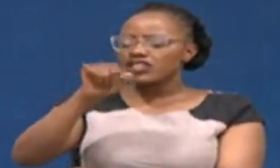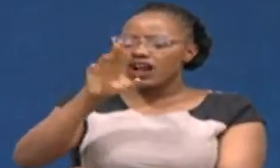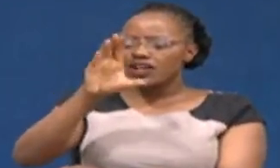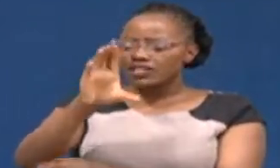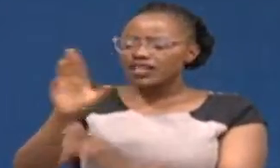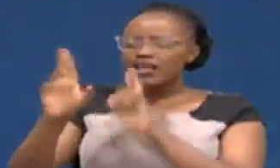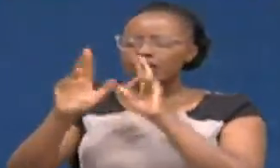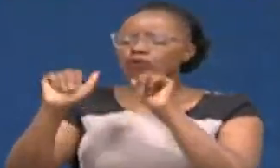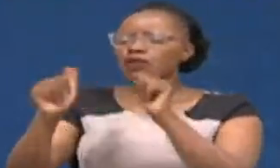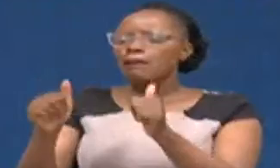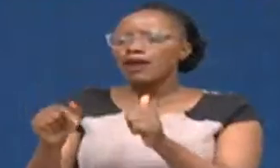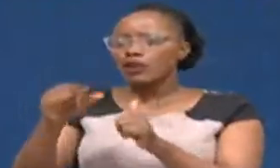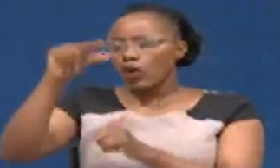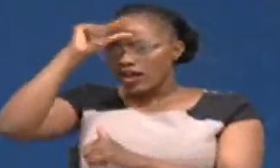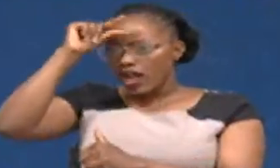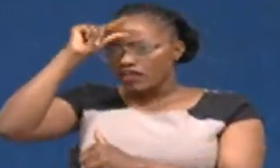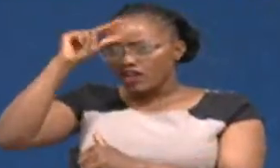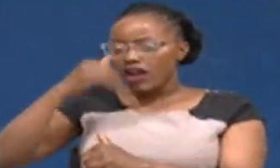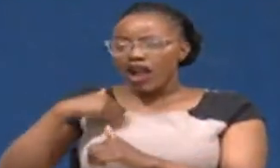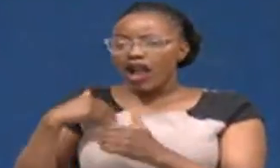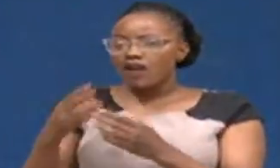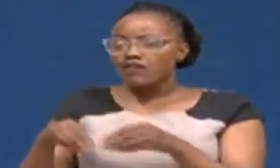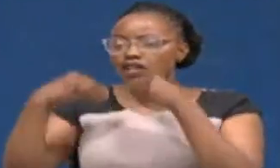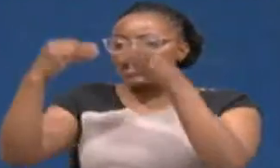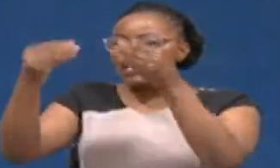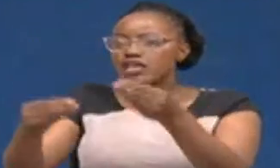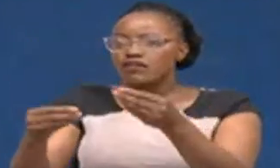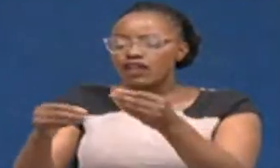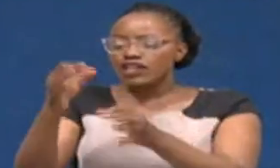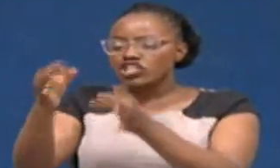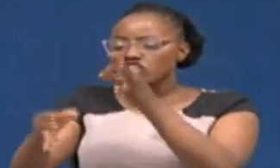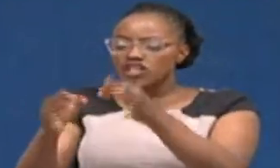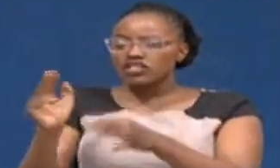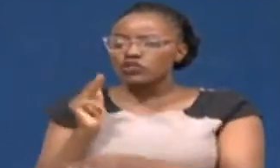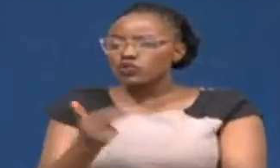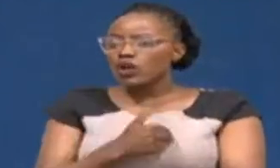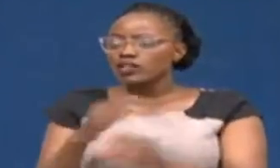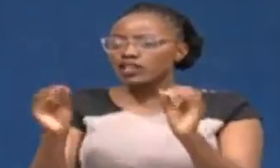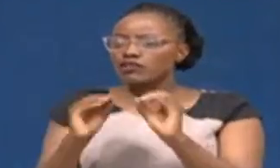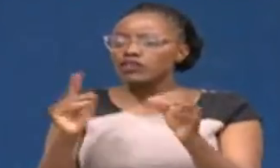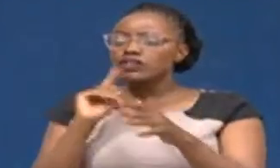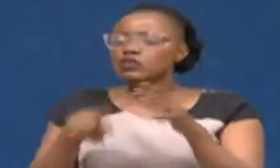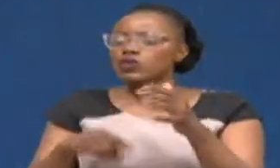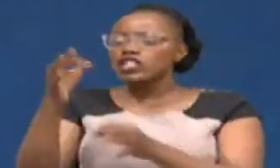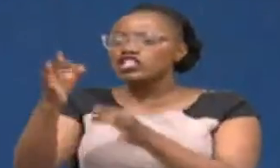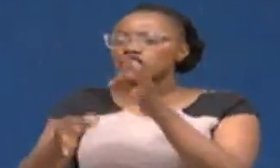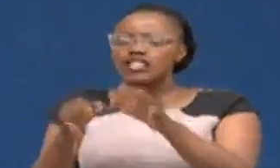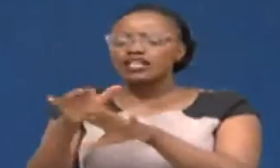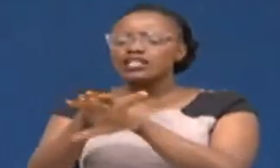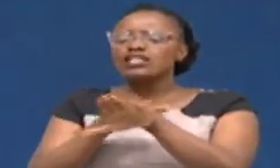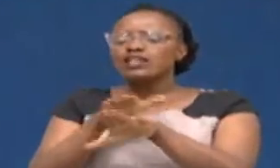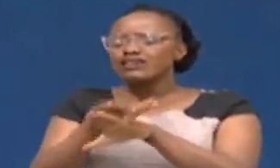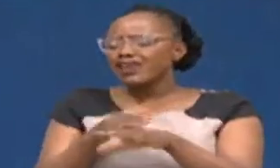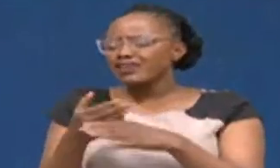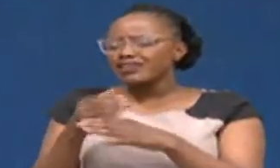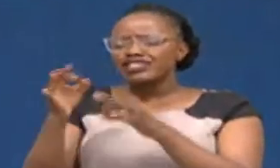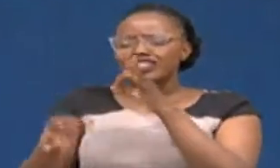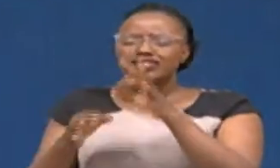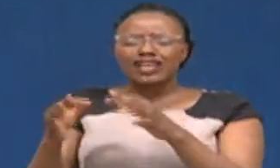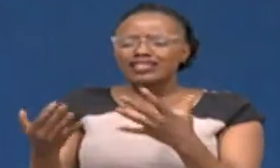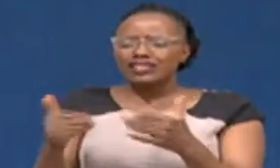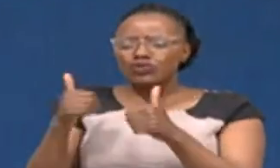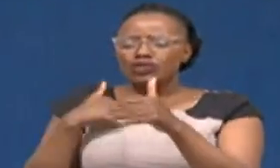report. The government has not even given justice to us. And we say justice delayed is justice